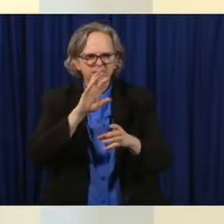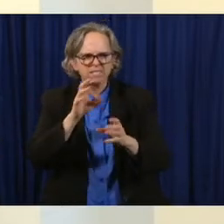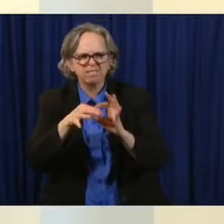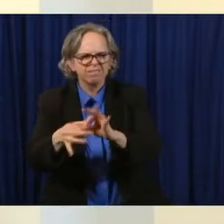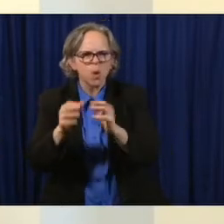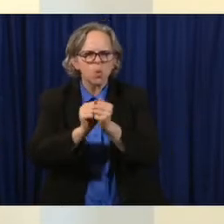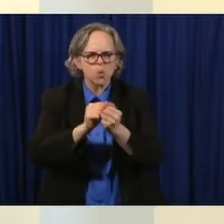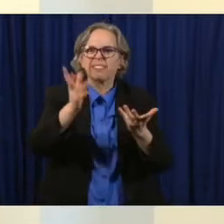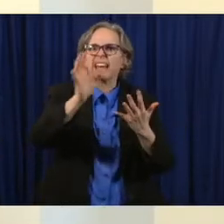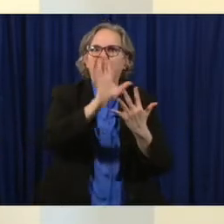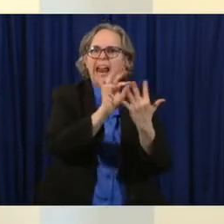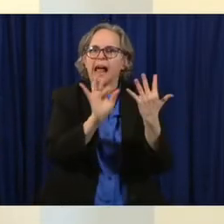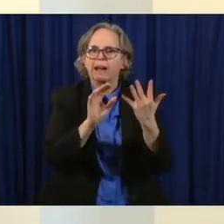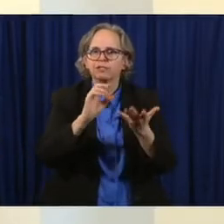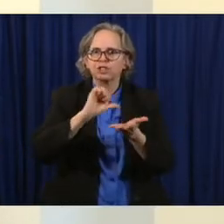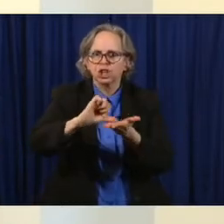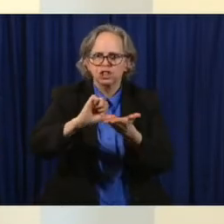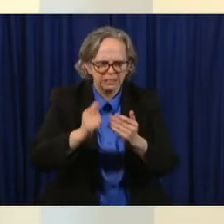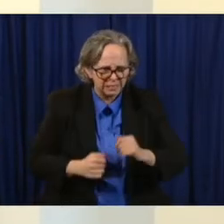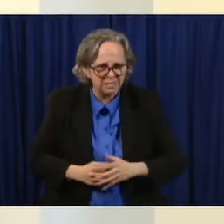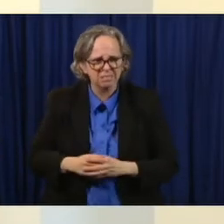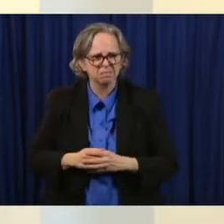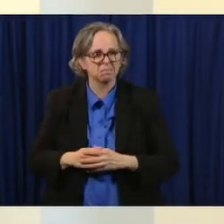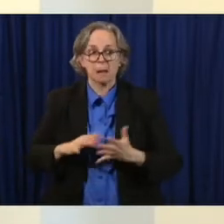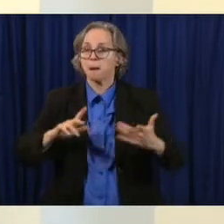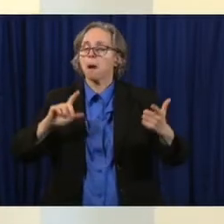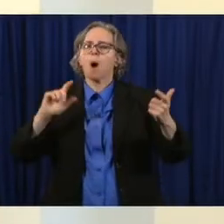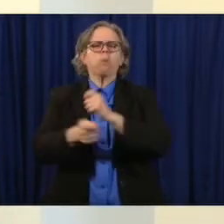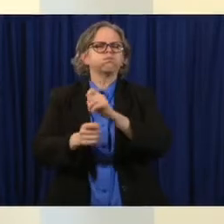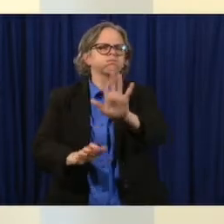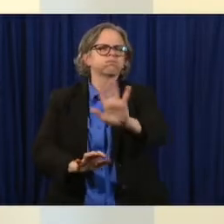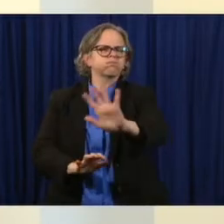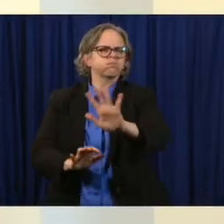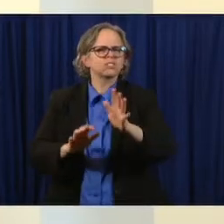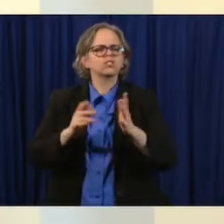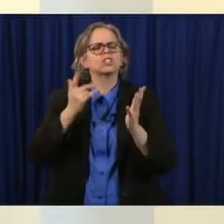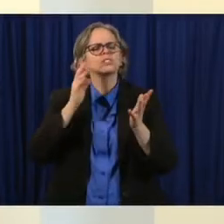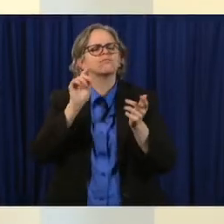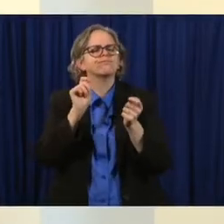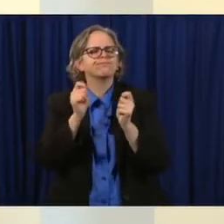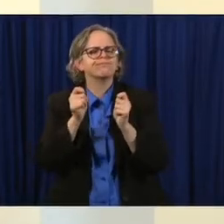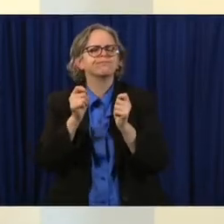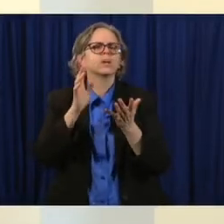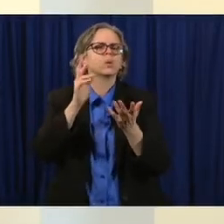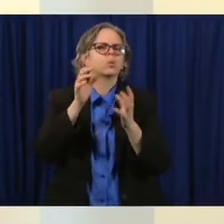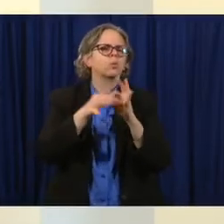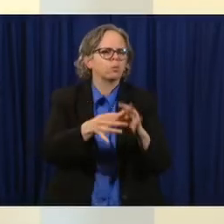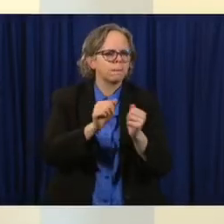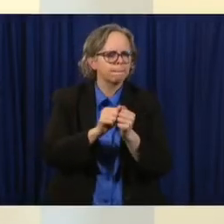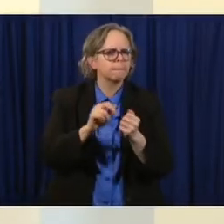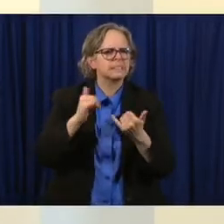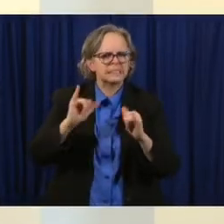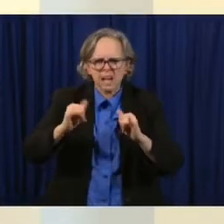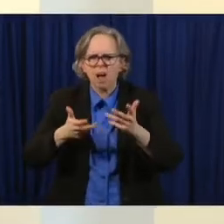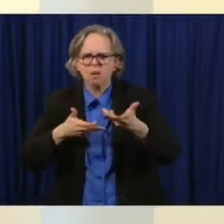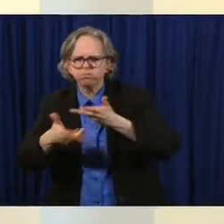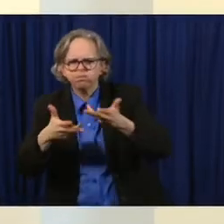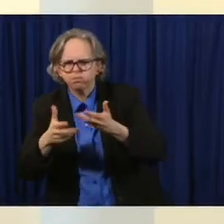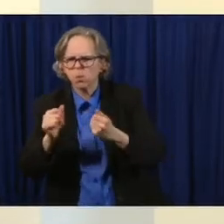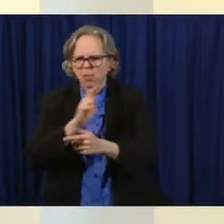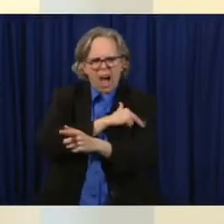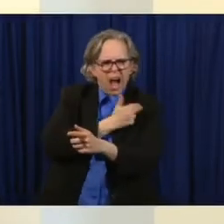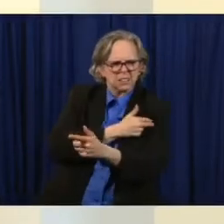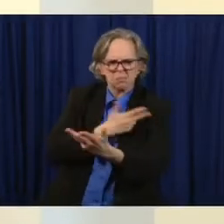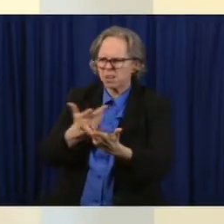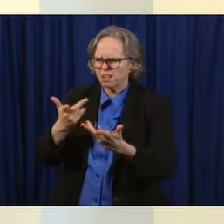working. This is not an extensive change in order. We are still very much in the process of working with the hospitals and with all